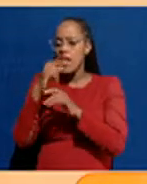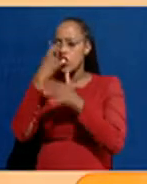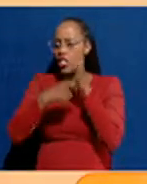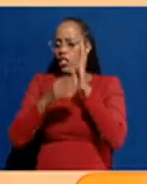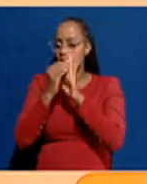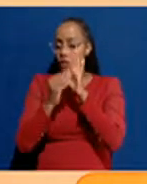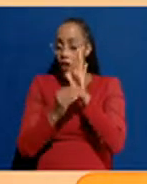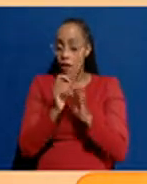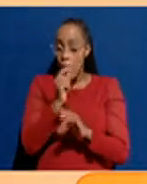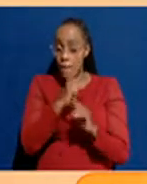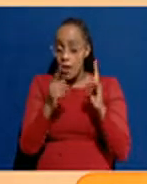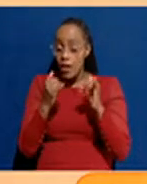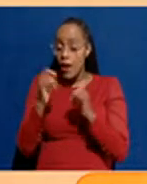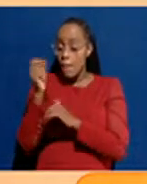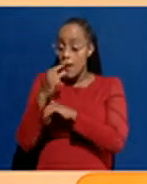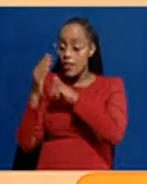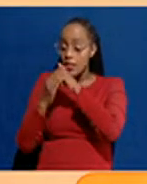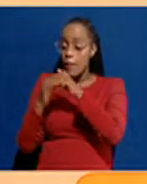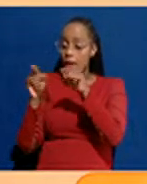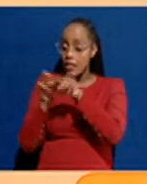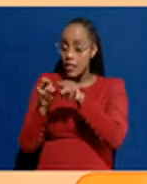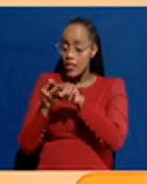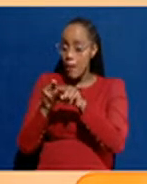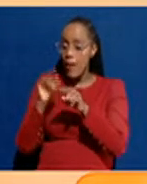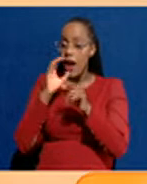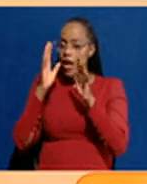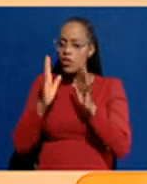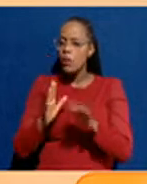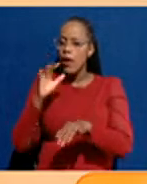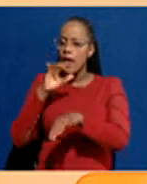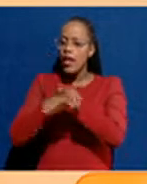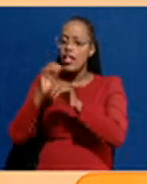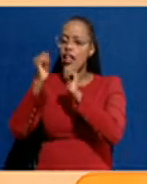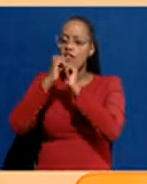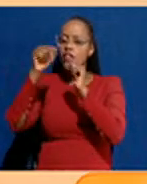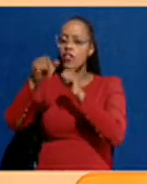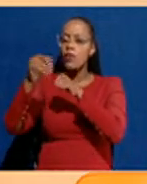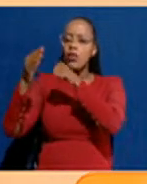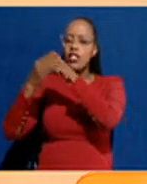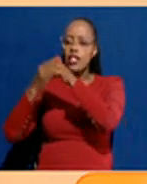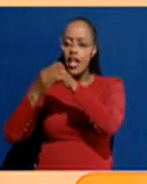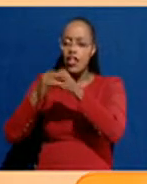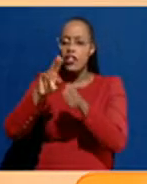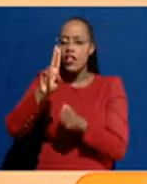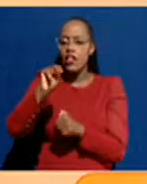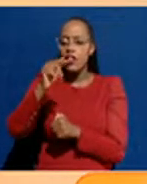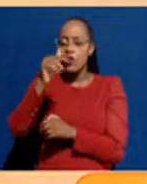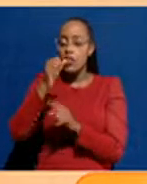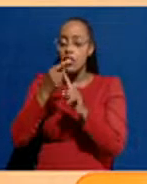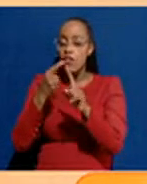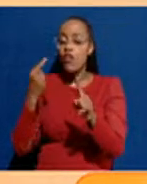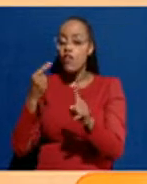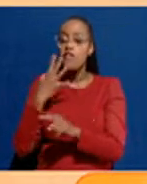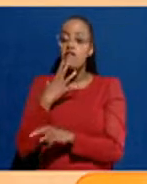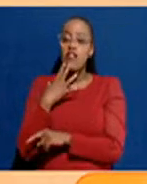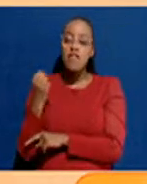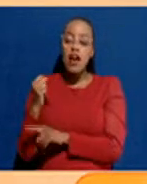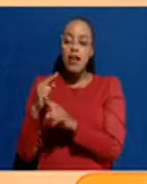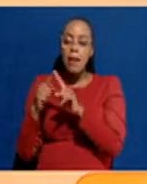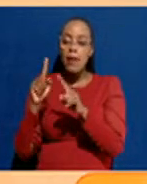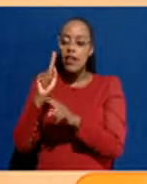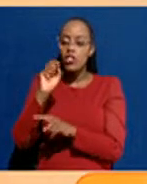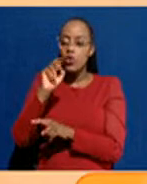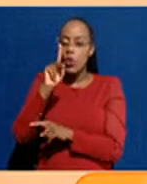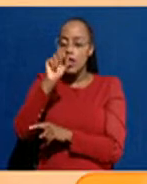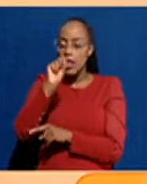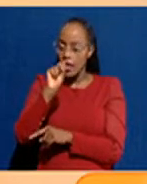of September this year, the same consumer was getting 15.9 units from 500 shillings, but the token amount is now